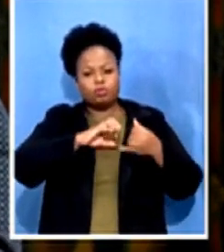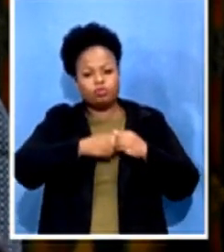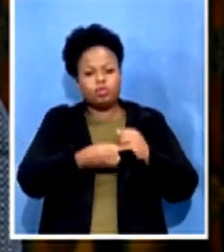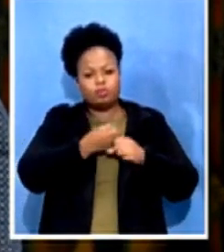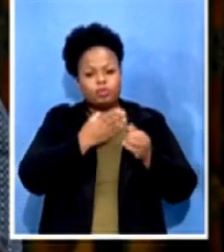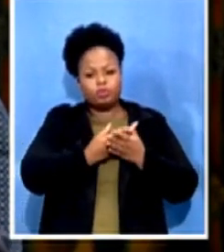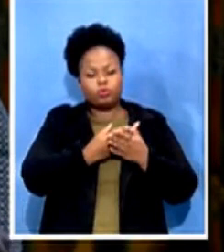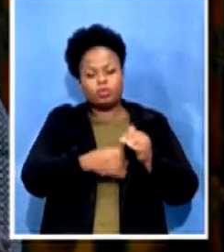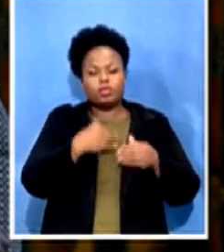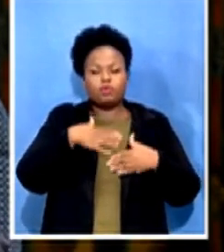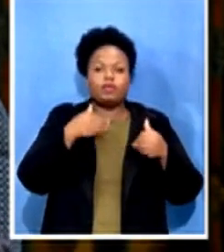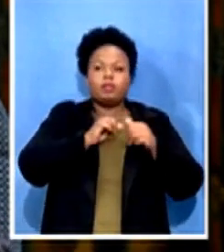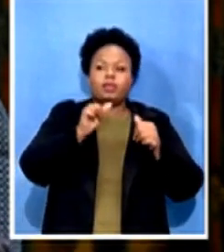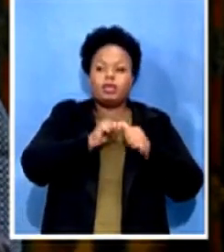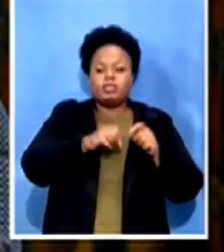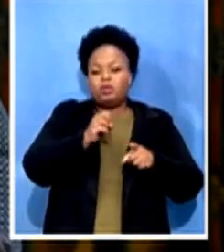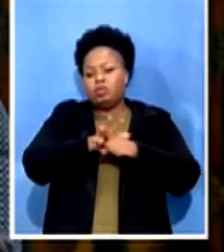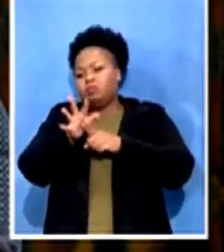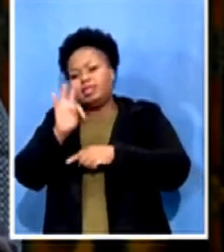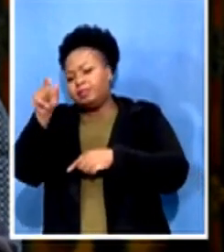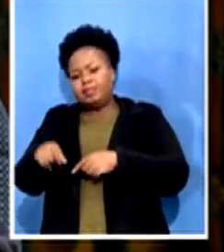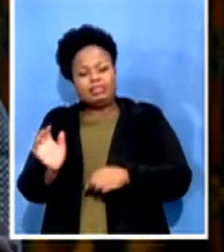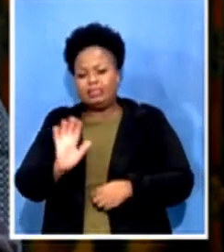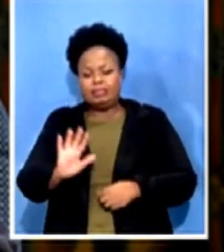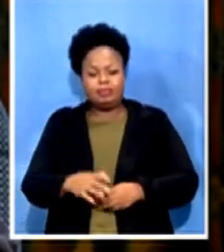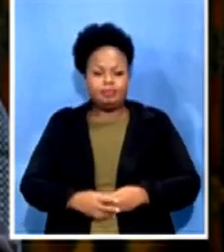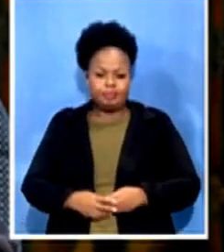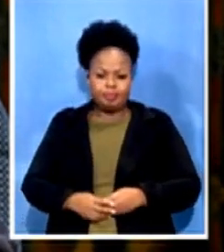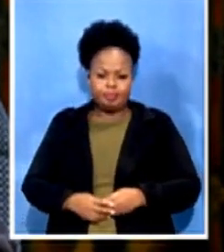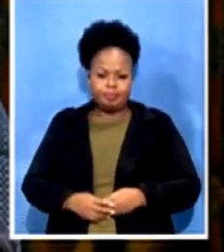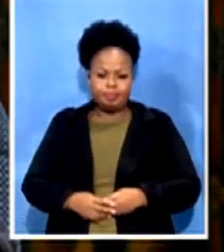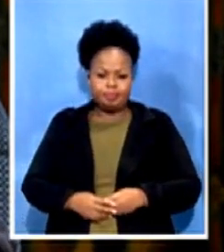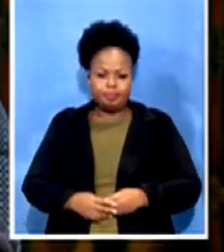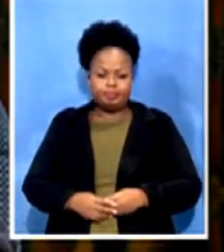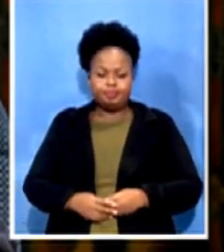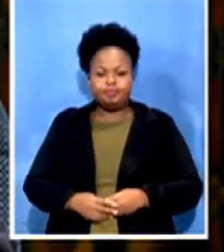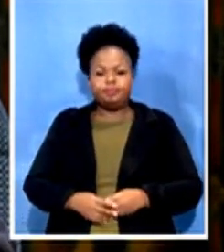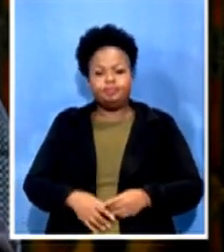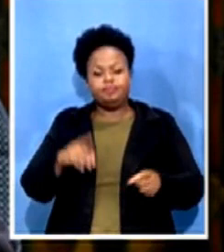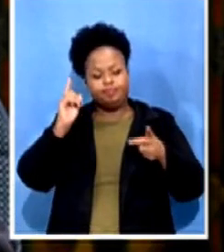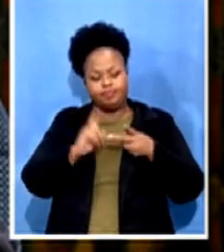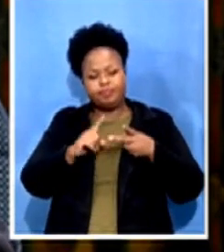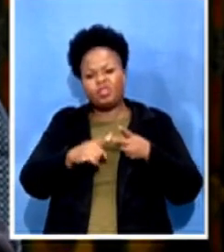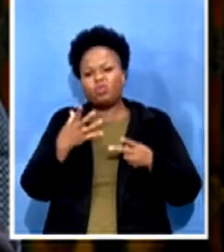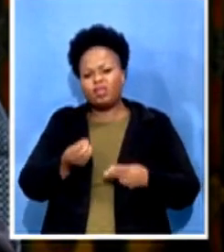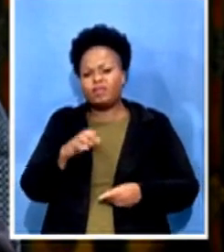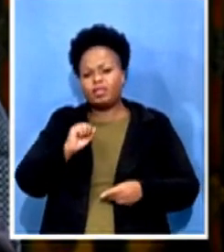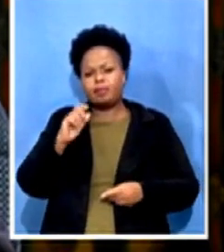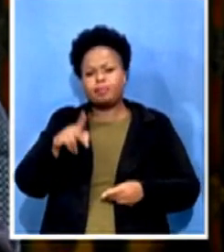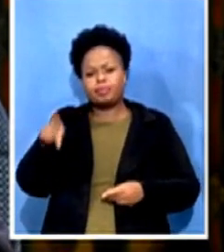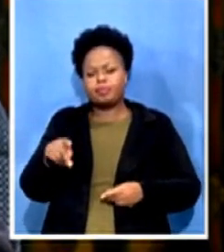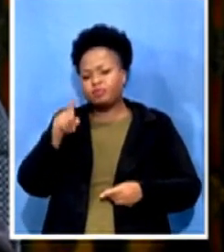the next person, and so on. There is this app that we have said needs to be downloaded,